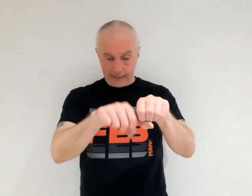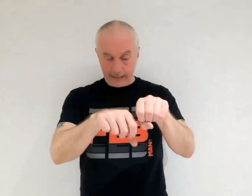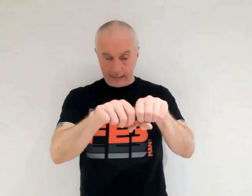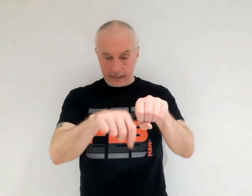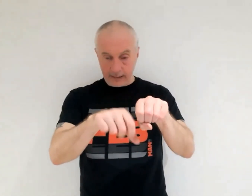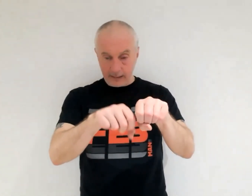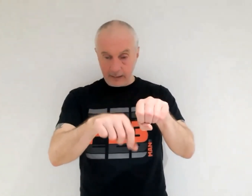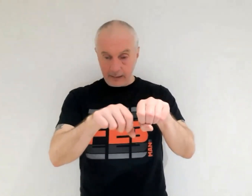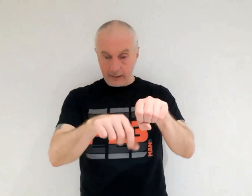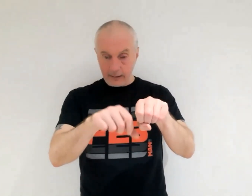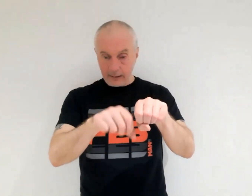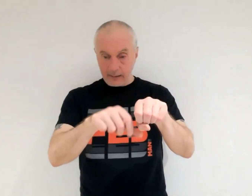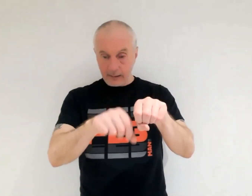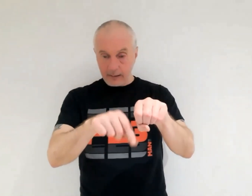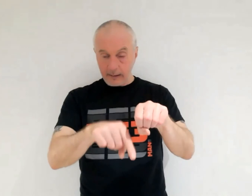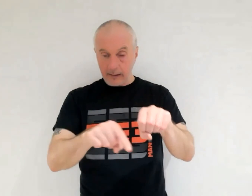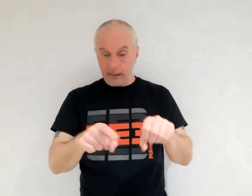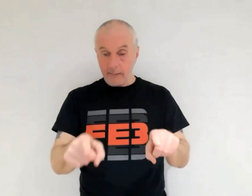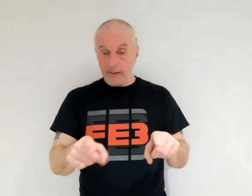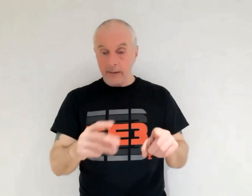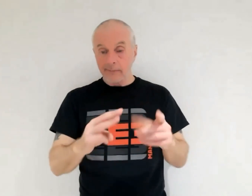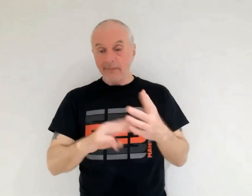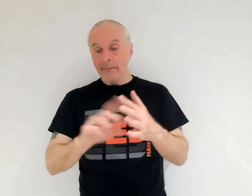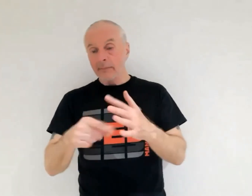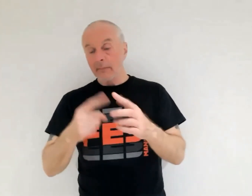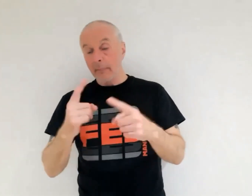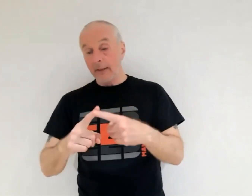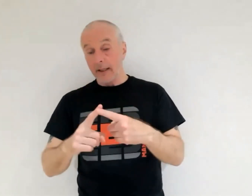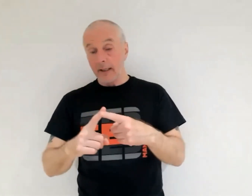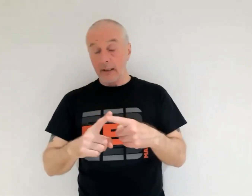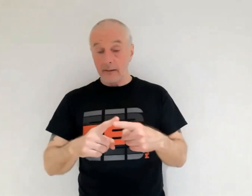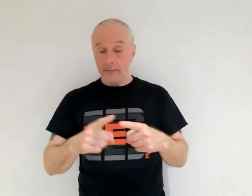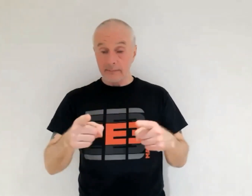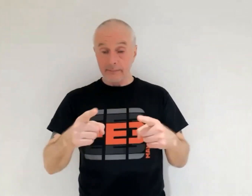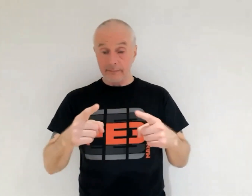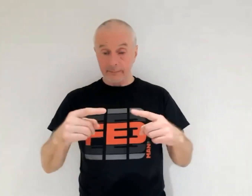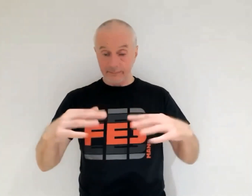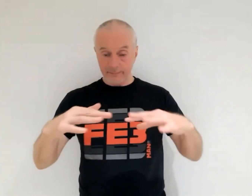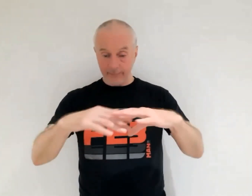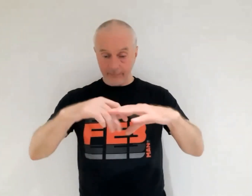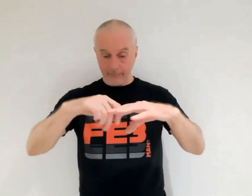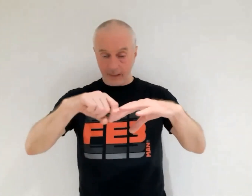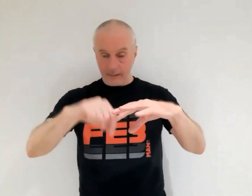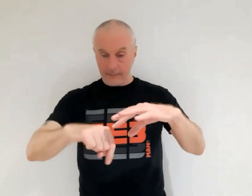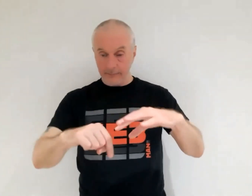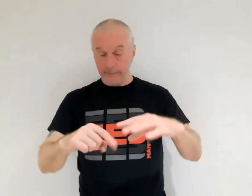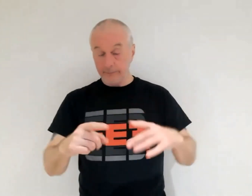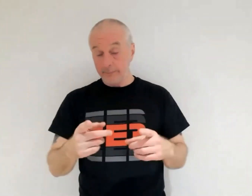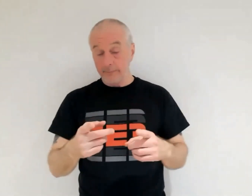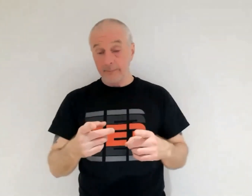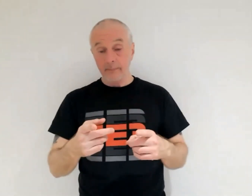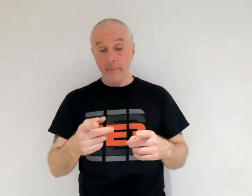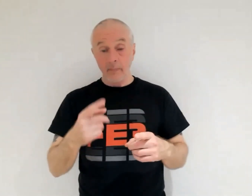couldn't allow methane through. So the atomic radius